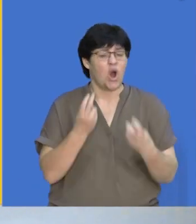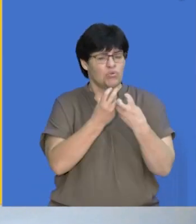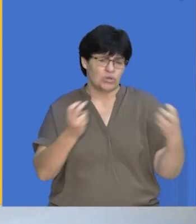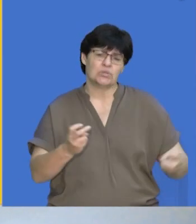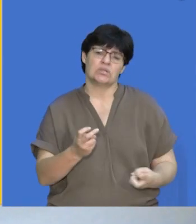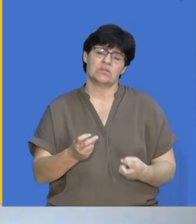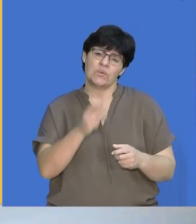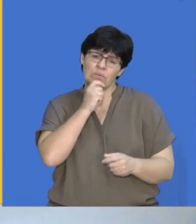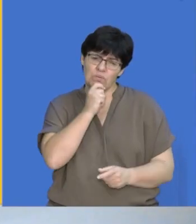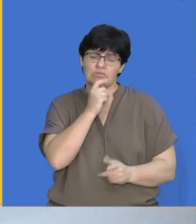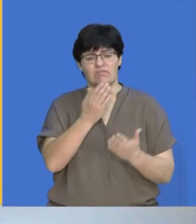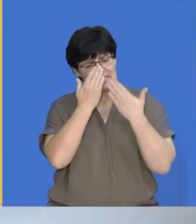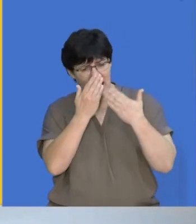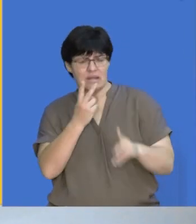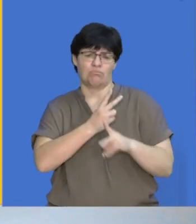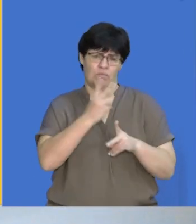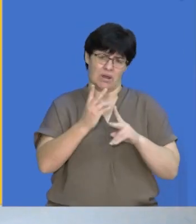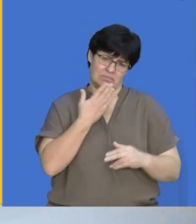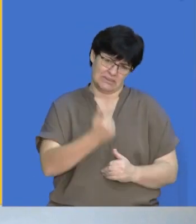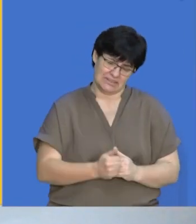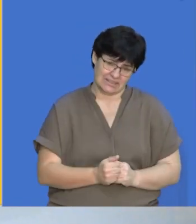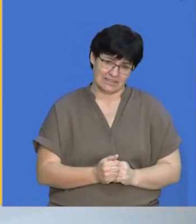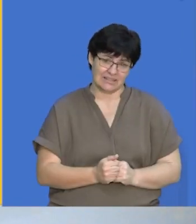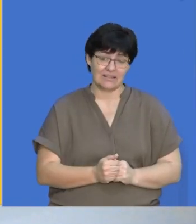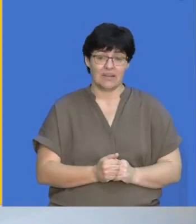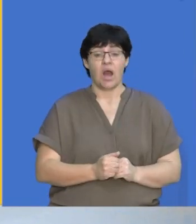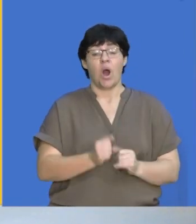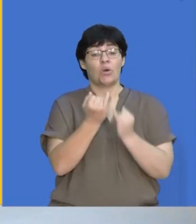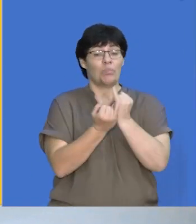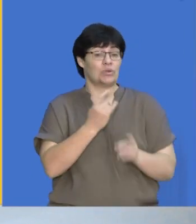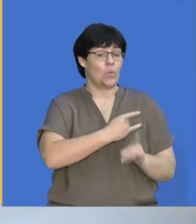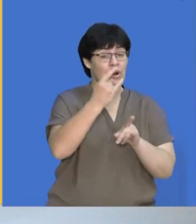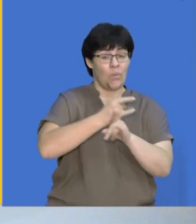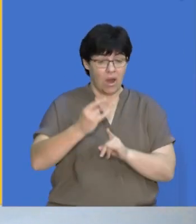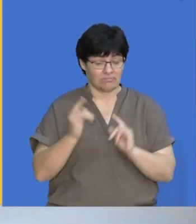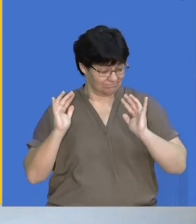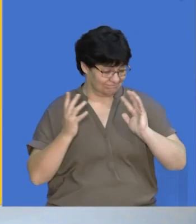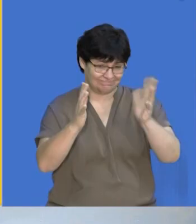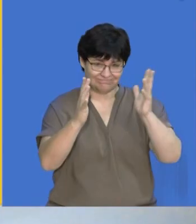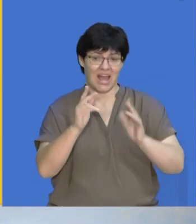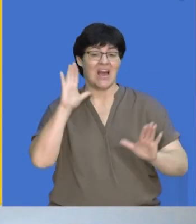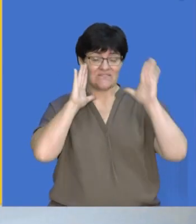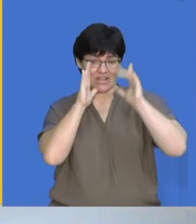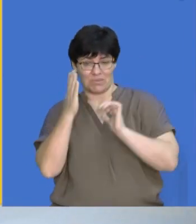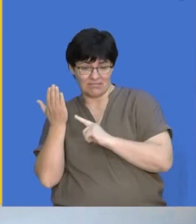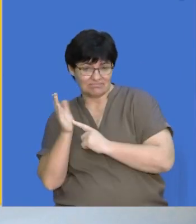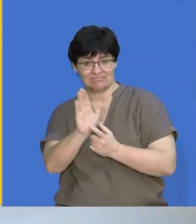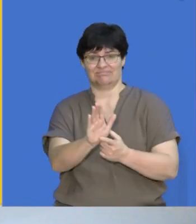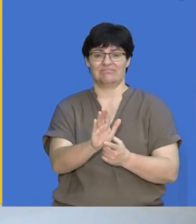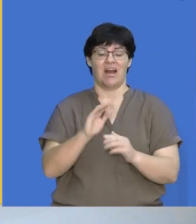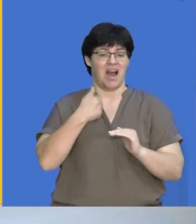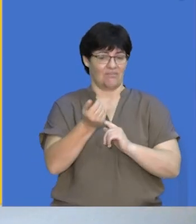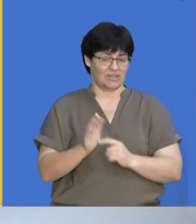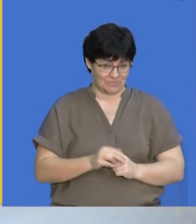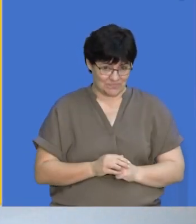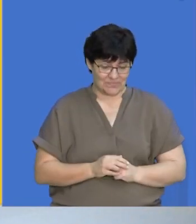resources to study and help you prepare. Congratulations to all of our competition winners who will be announced on Facebook after the show. For